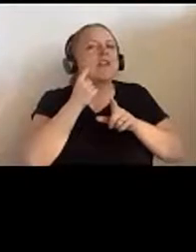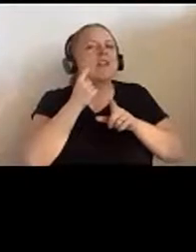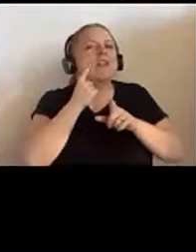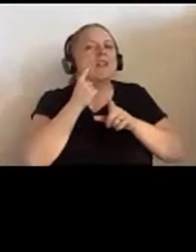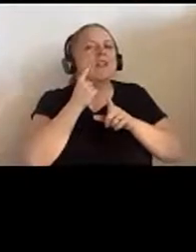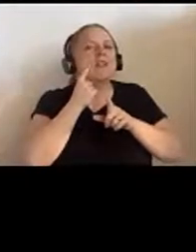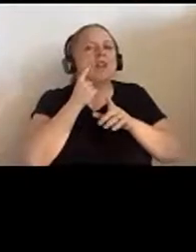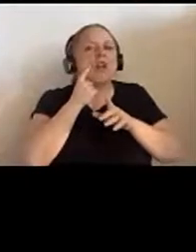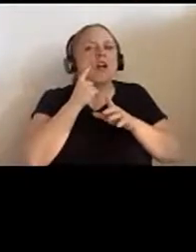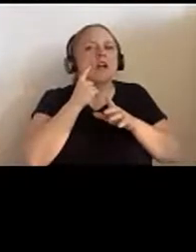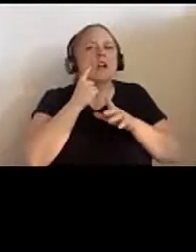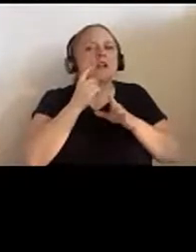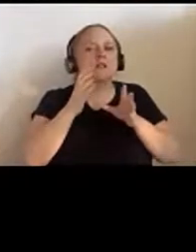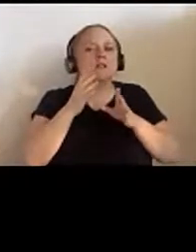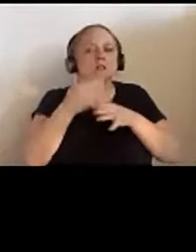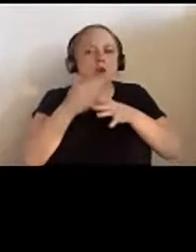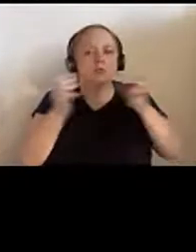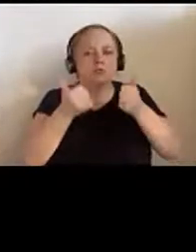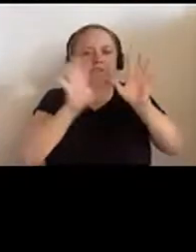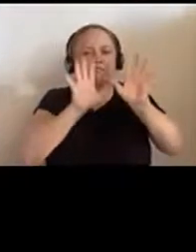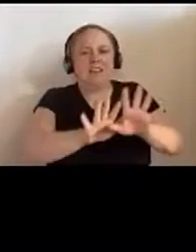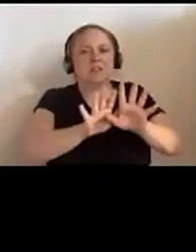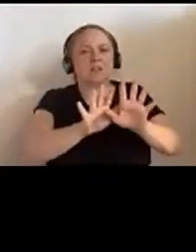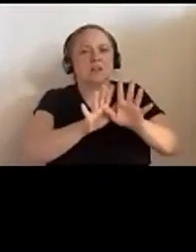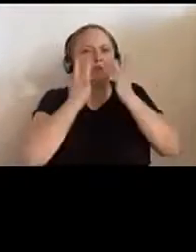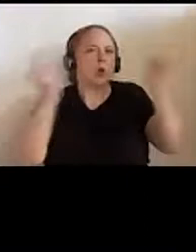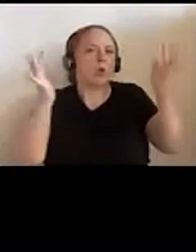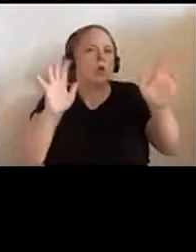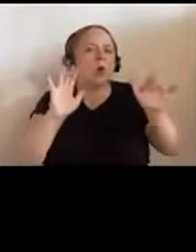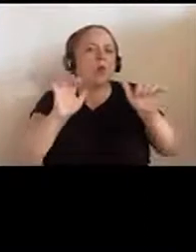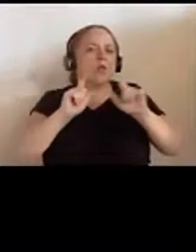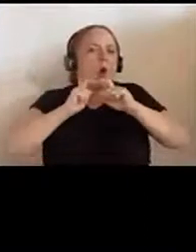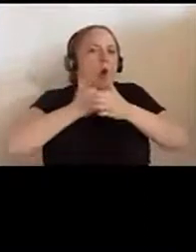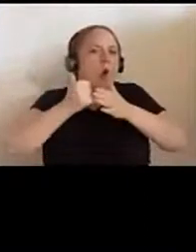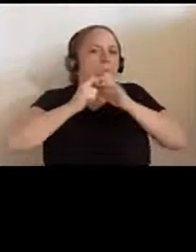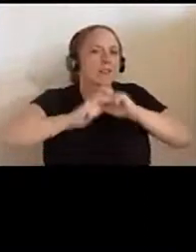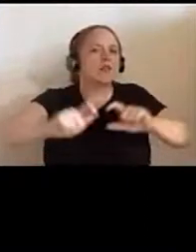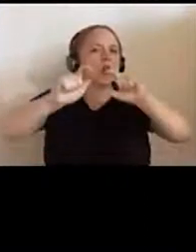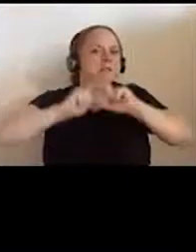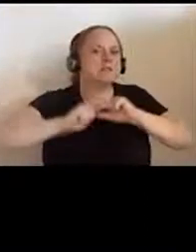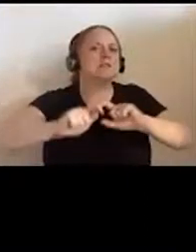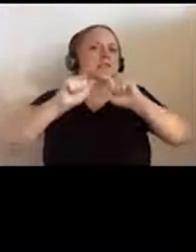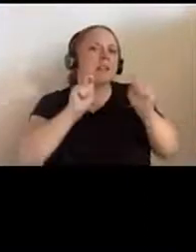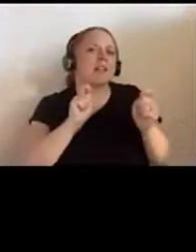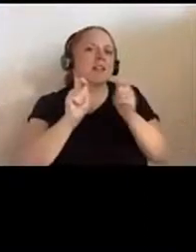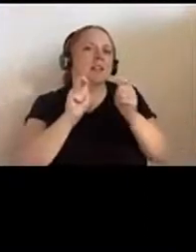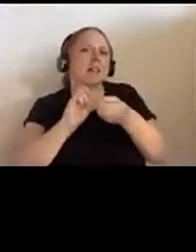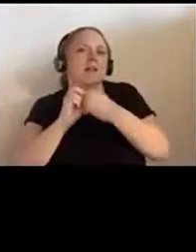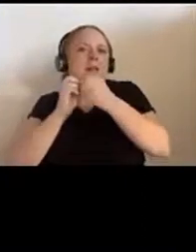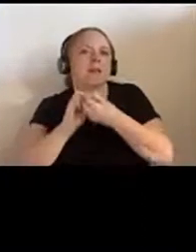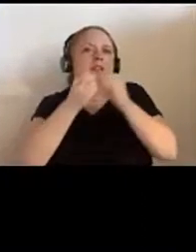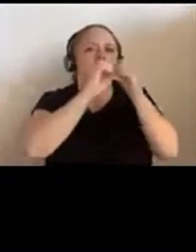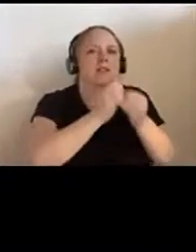fixed and finished and exhibited, but work that is constantly making and making and